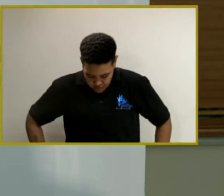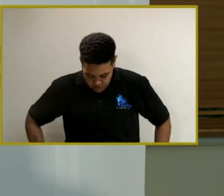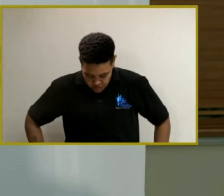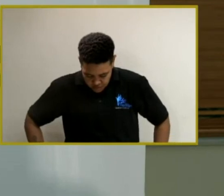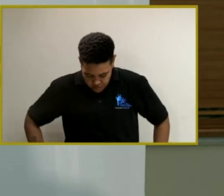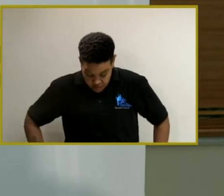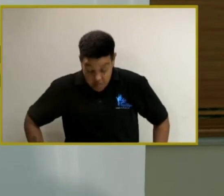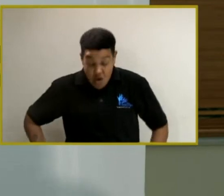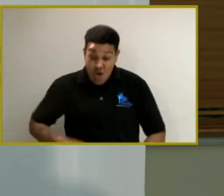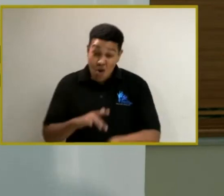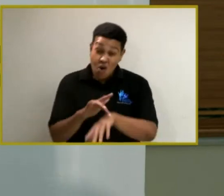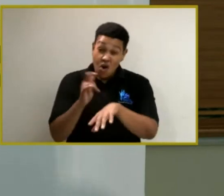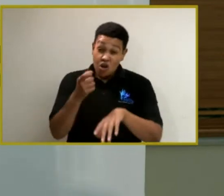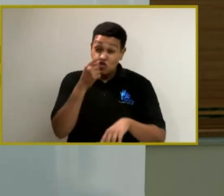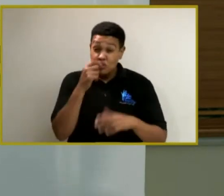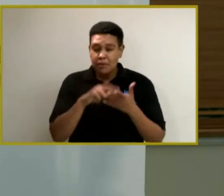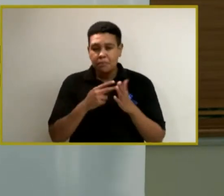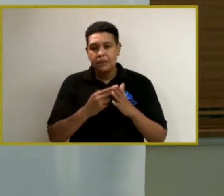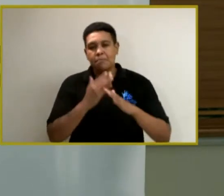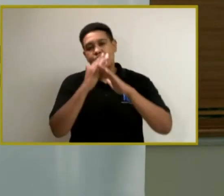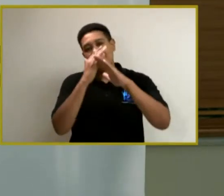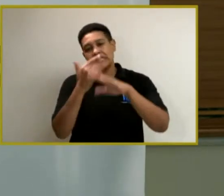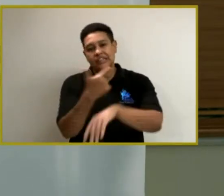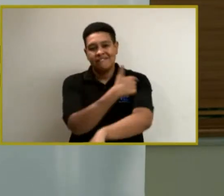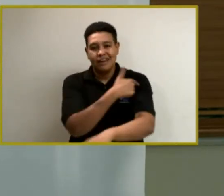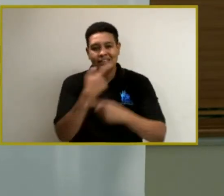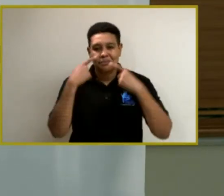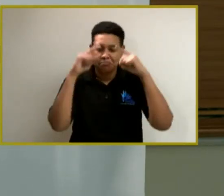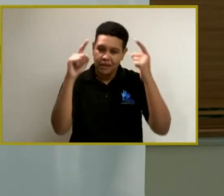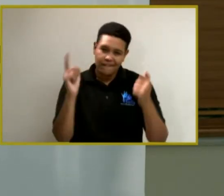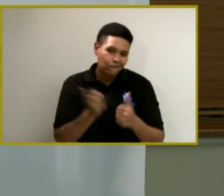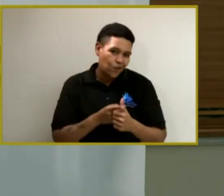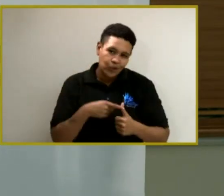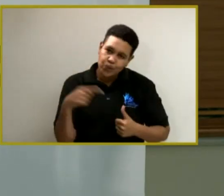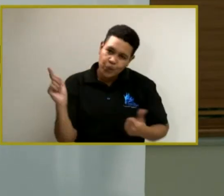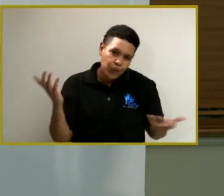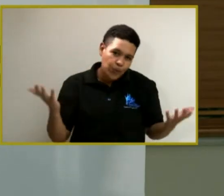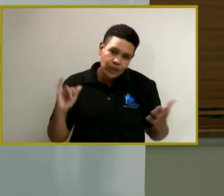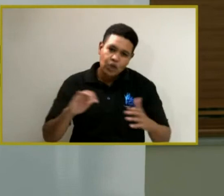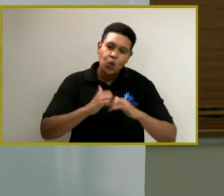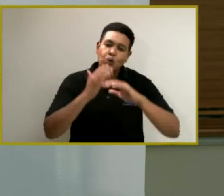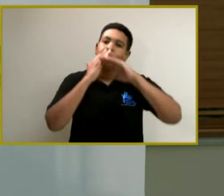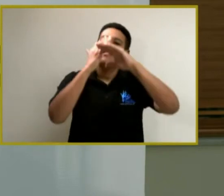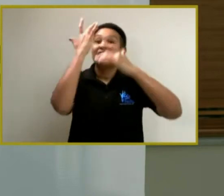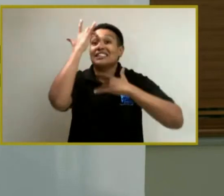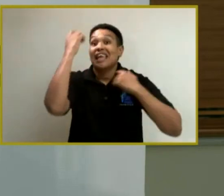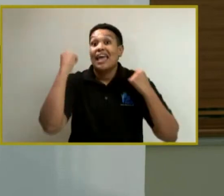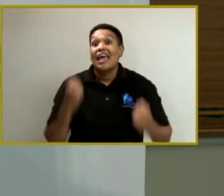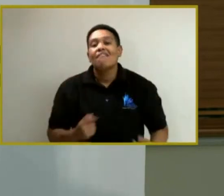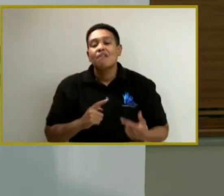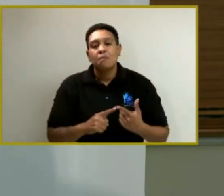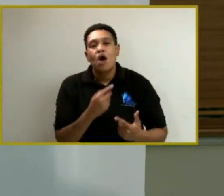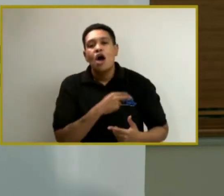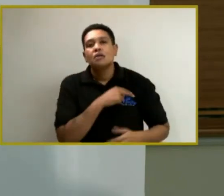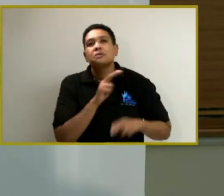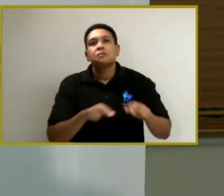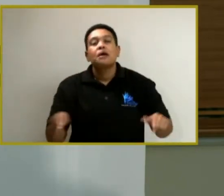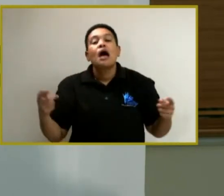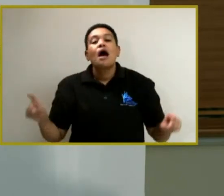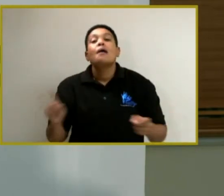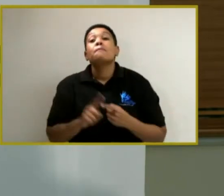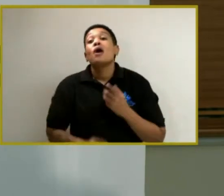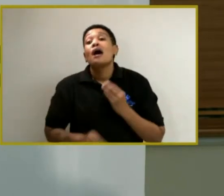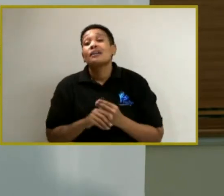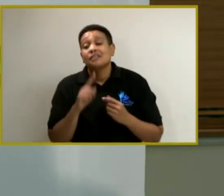one way that you're going to prevent severe illness and hospitalization. Certainly,